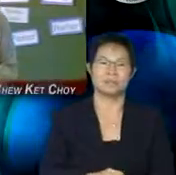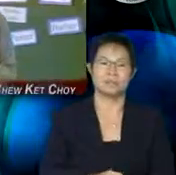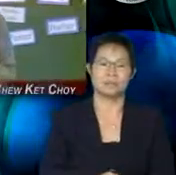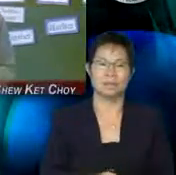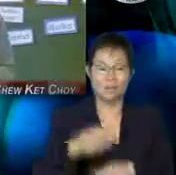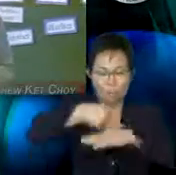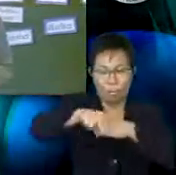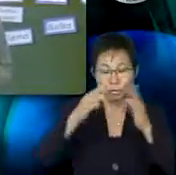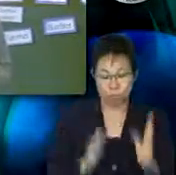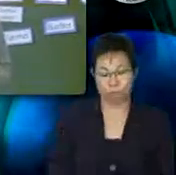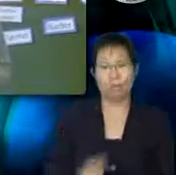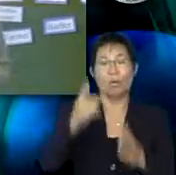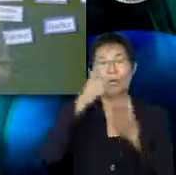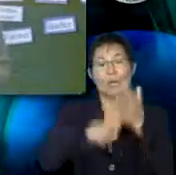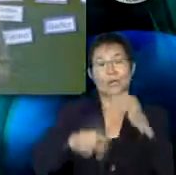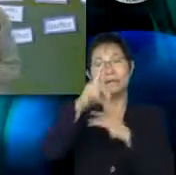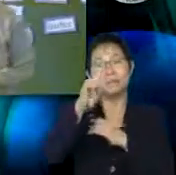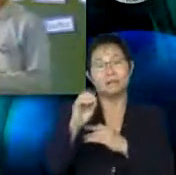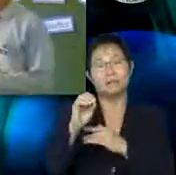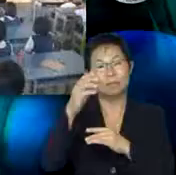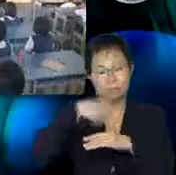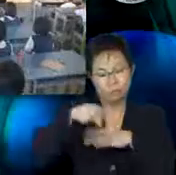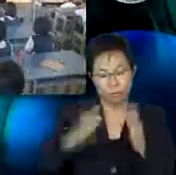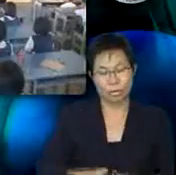Postman. What does a postman do?